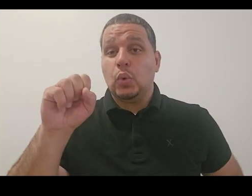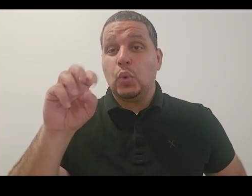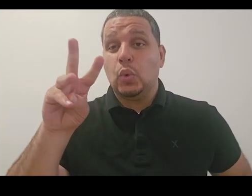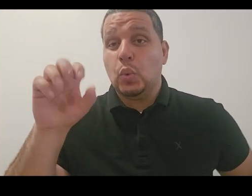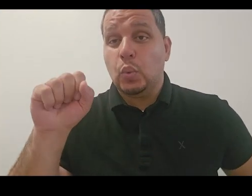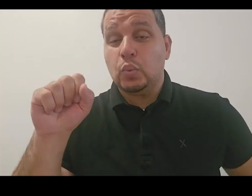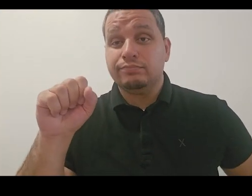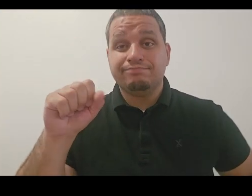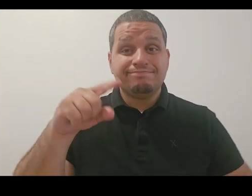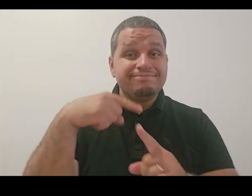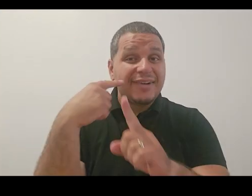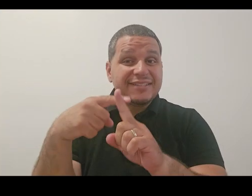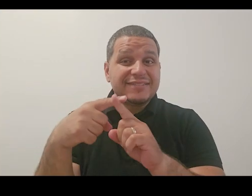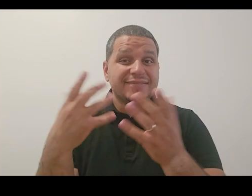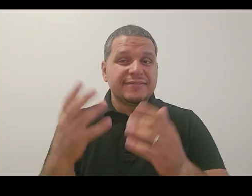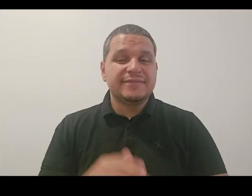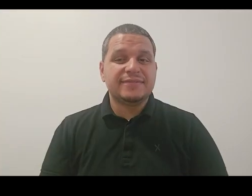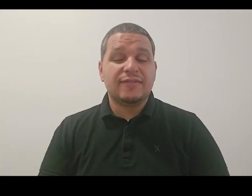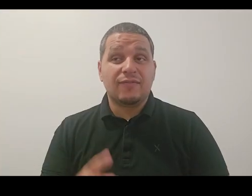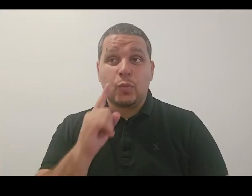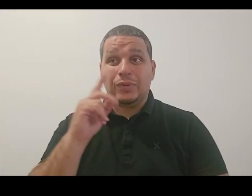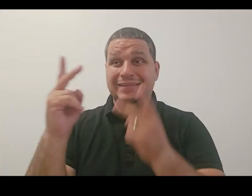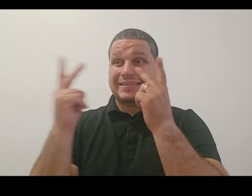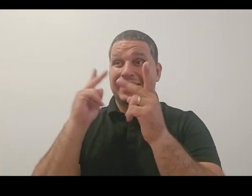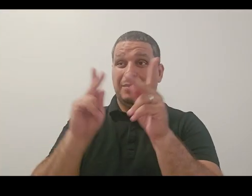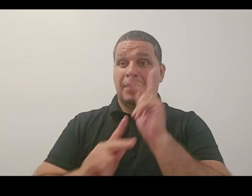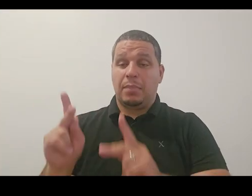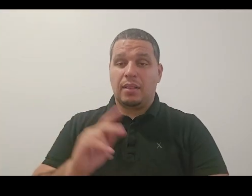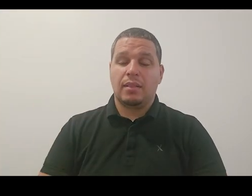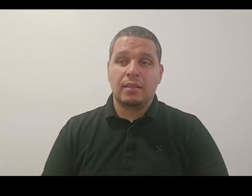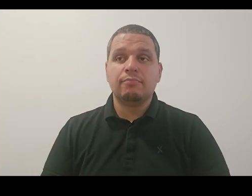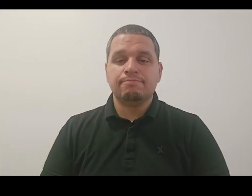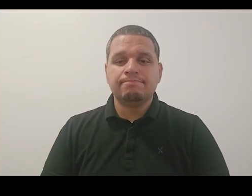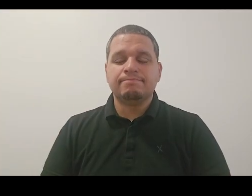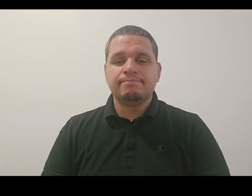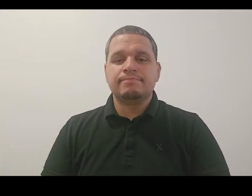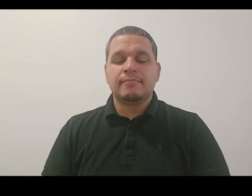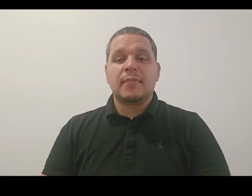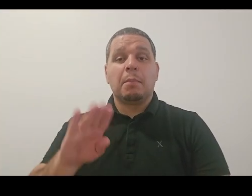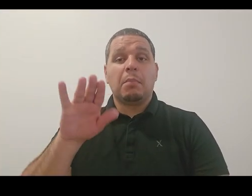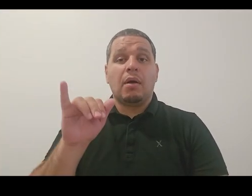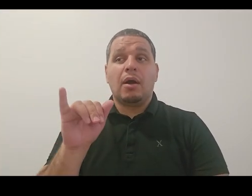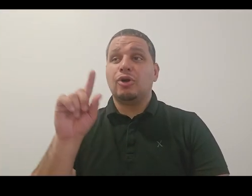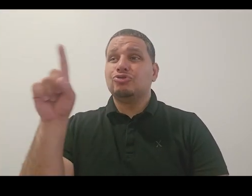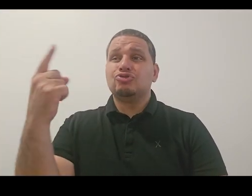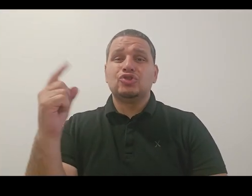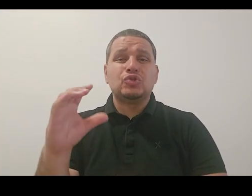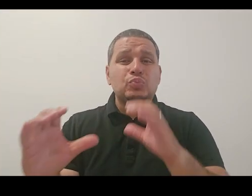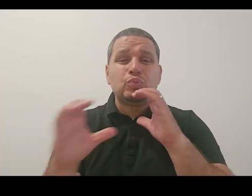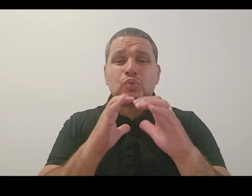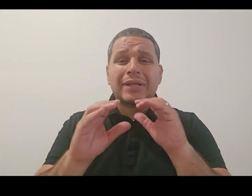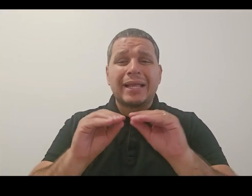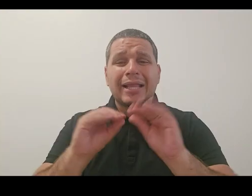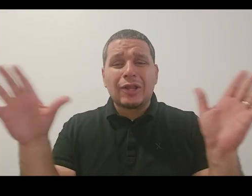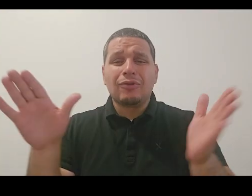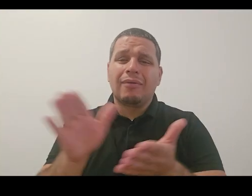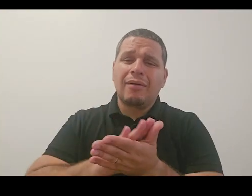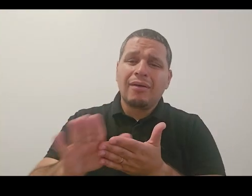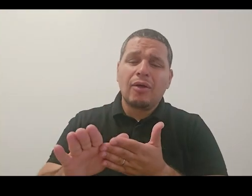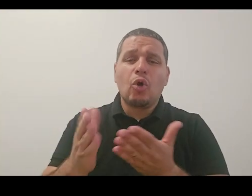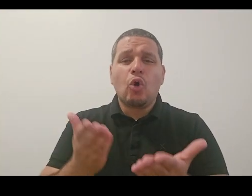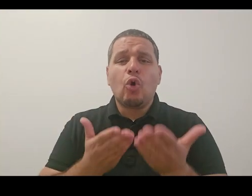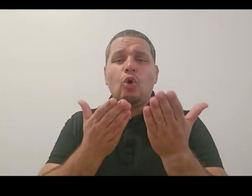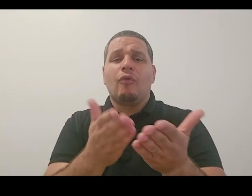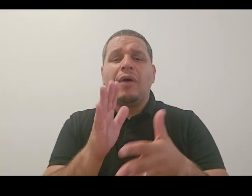positive uh, takeaway for sighted people from that is that by just communicating clearly and kindly